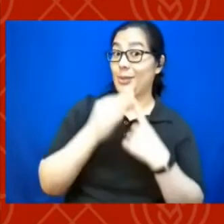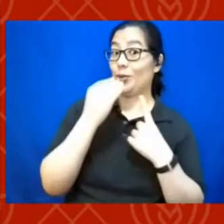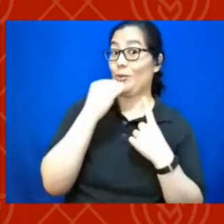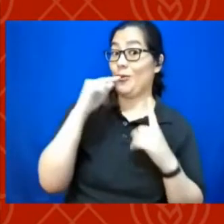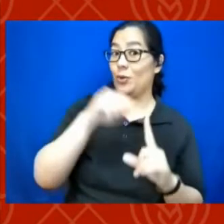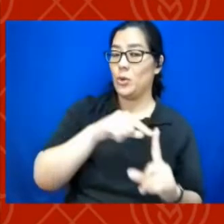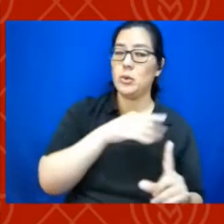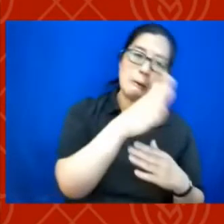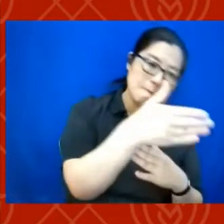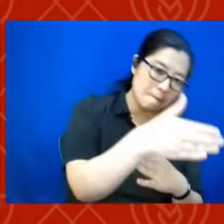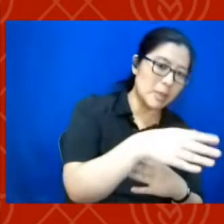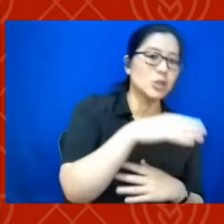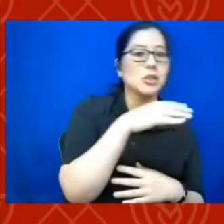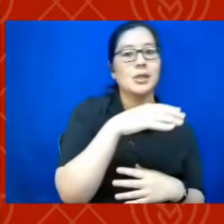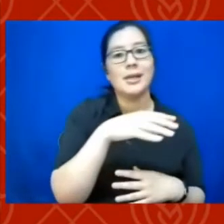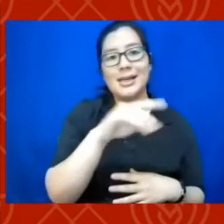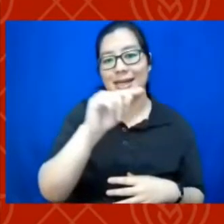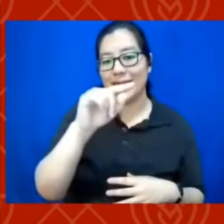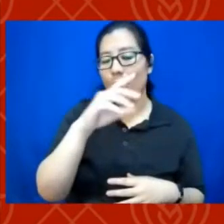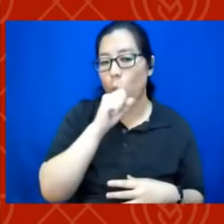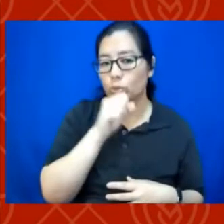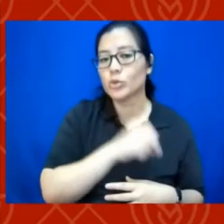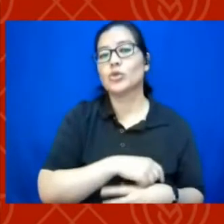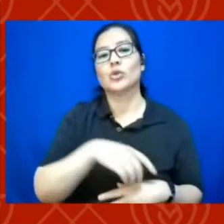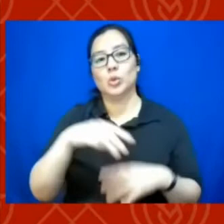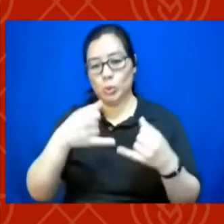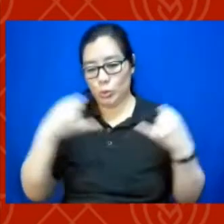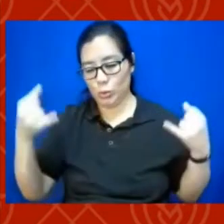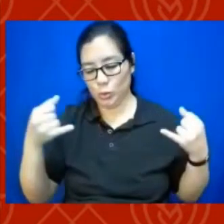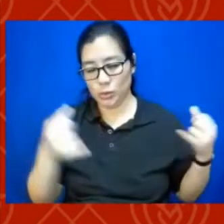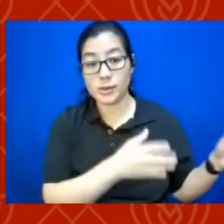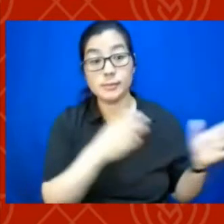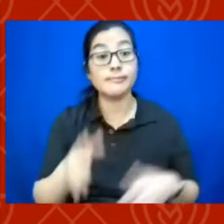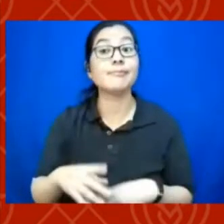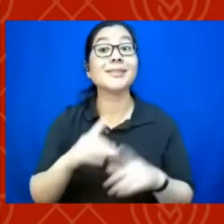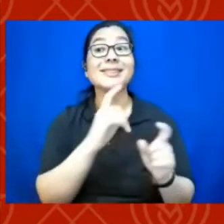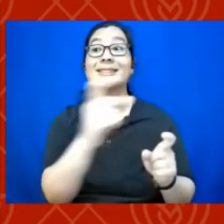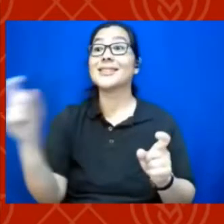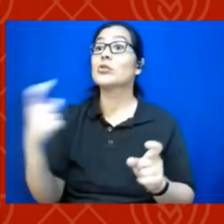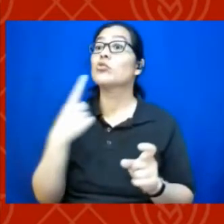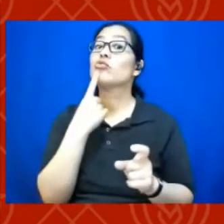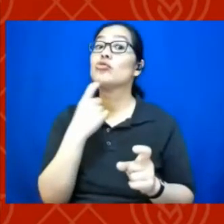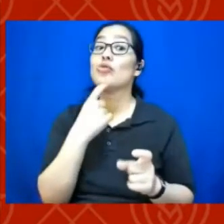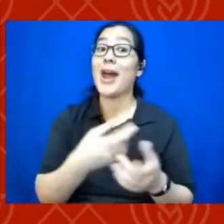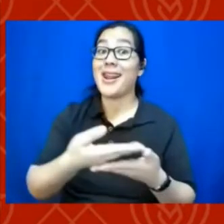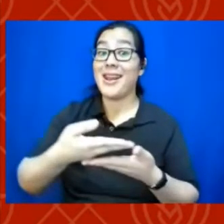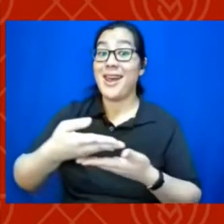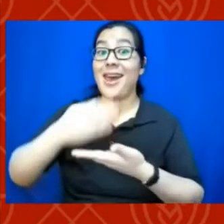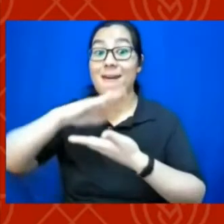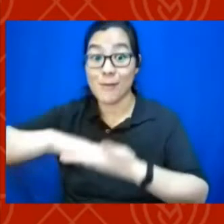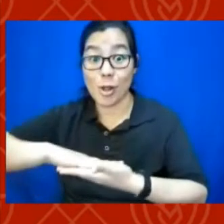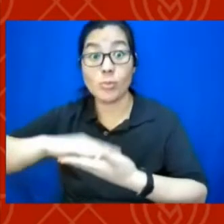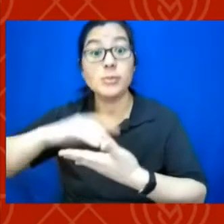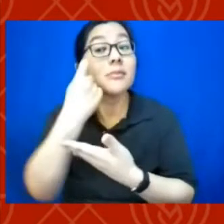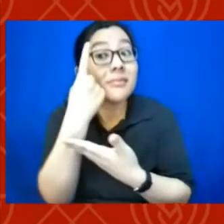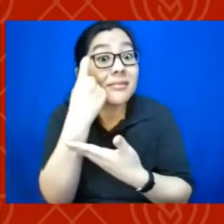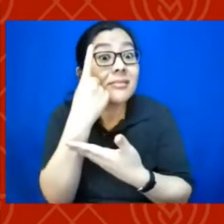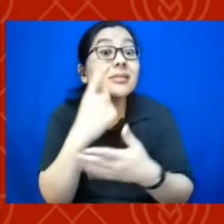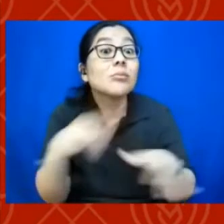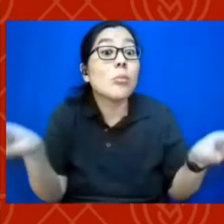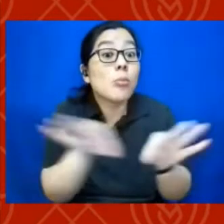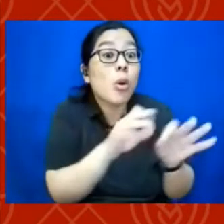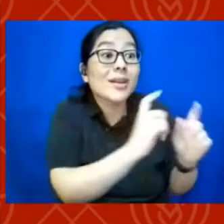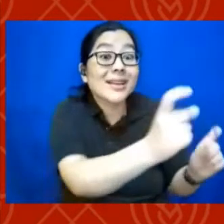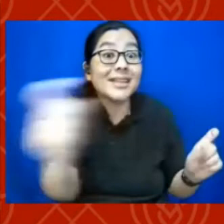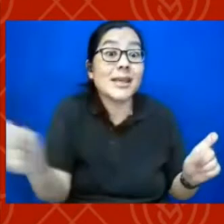or noodles. Give and receive red envelopes, though you have to be careful to give in even numbers because even numbers are supposed to be lucky except the number